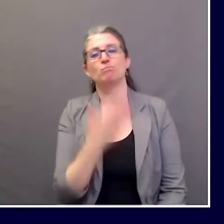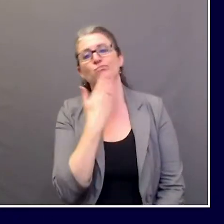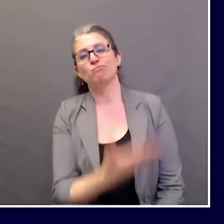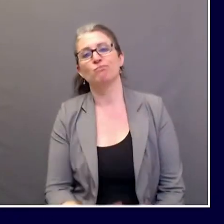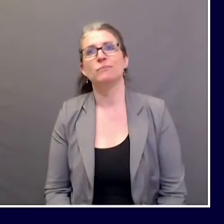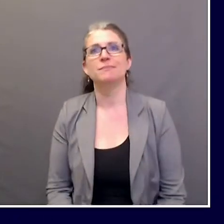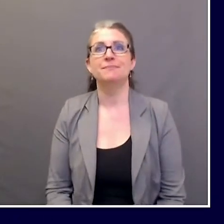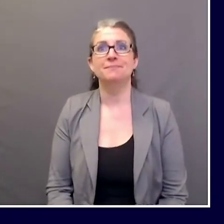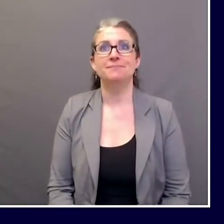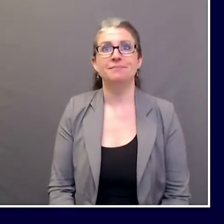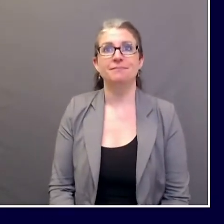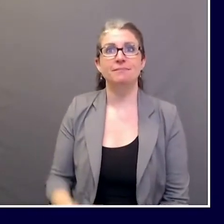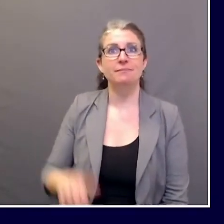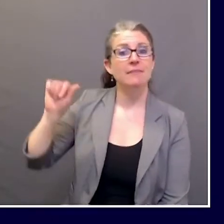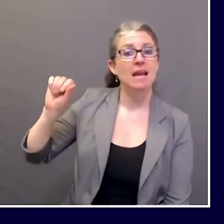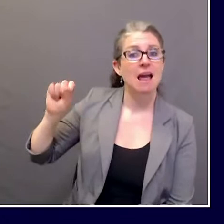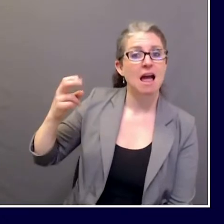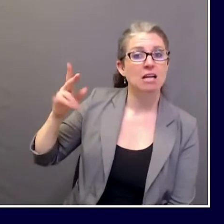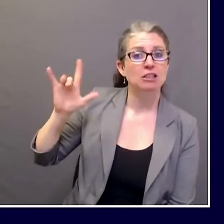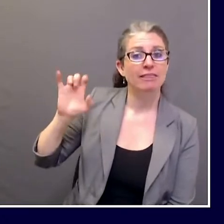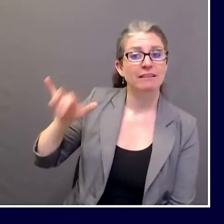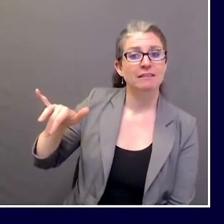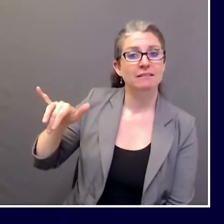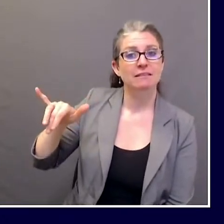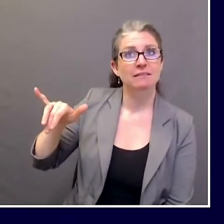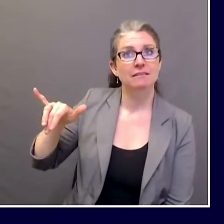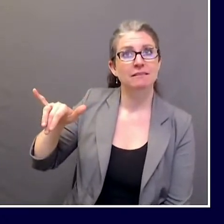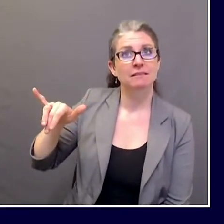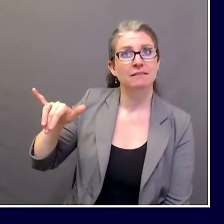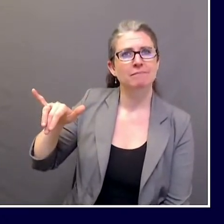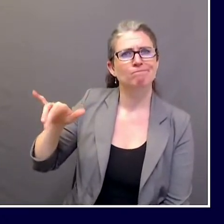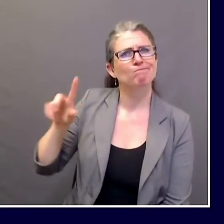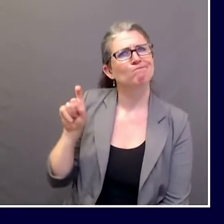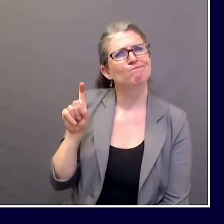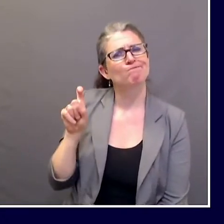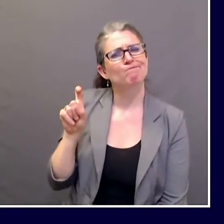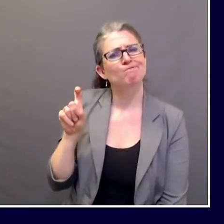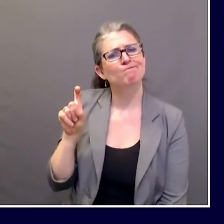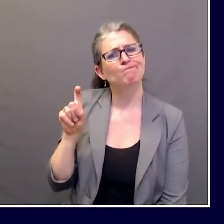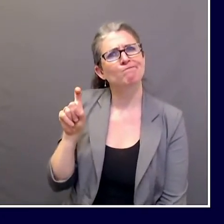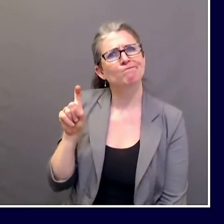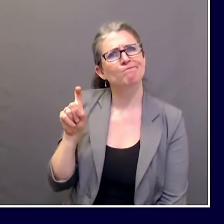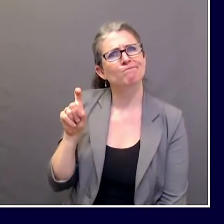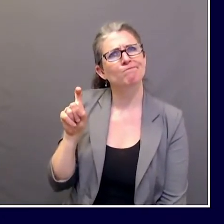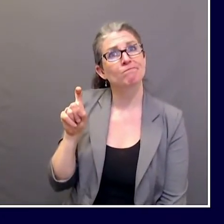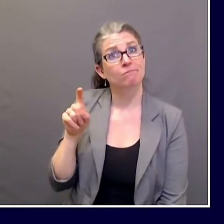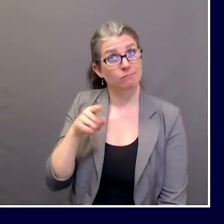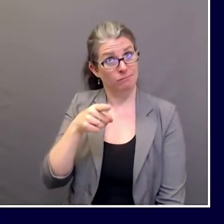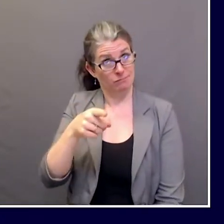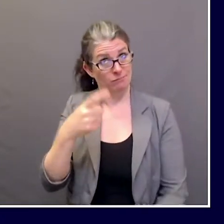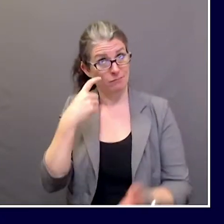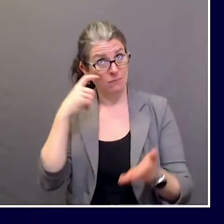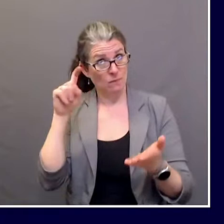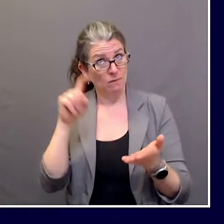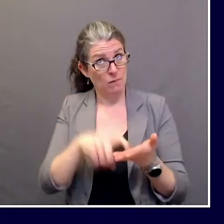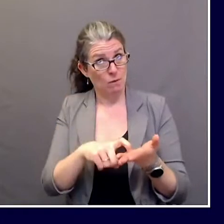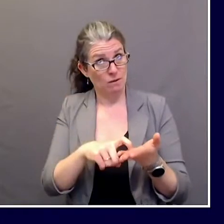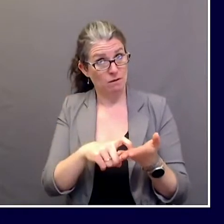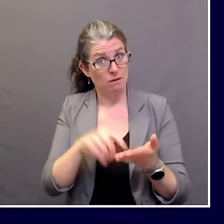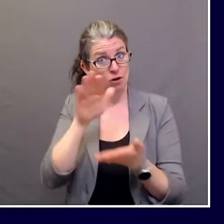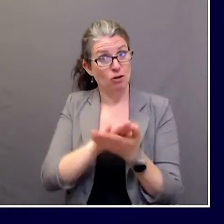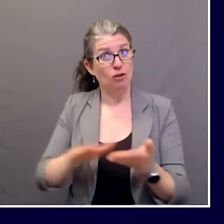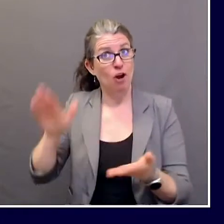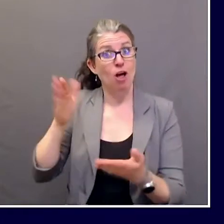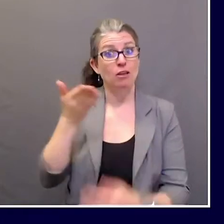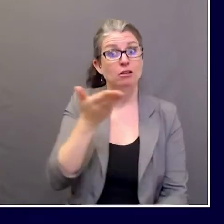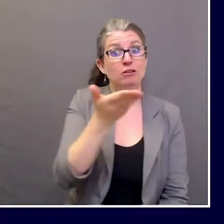I'm wondering if you're seeing college-age kids getting vaccinated now that they're eligible, or are you seeing some reluctancy? And if so,